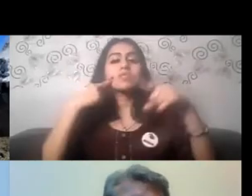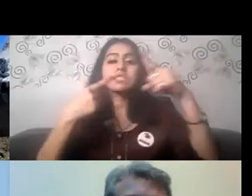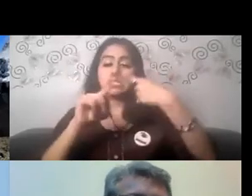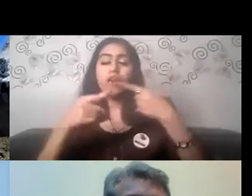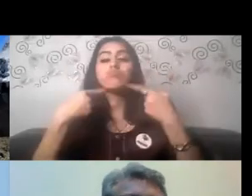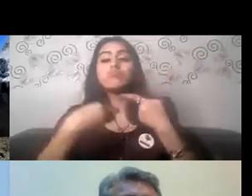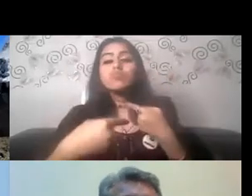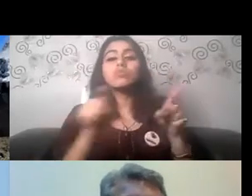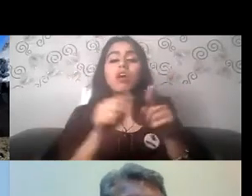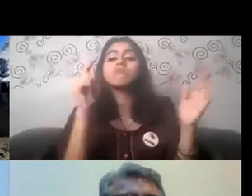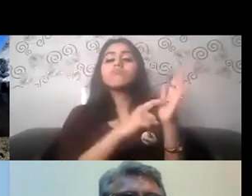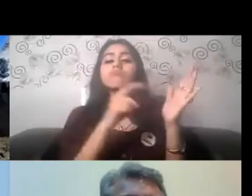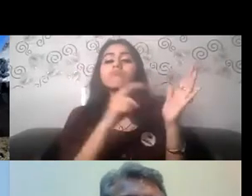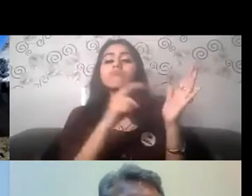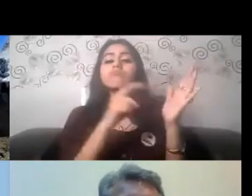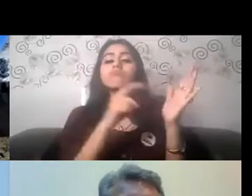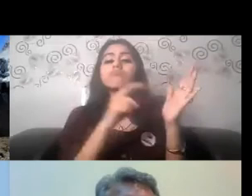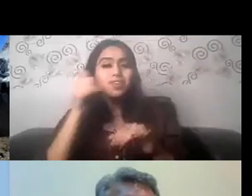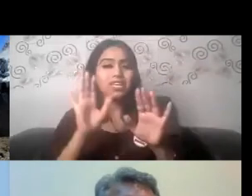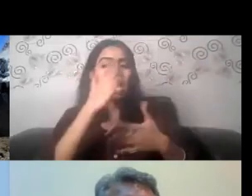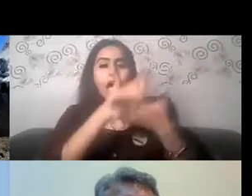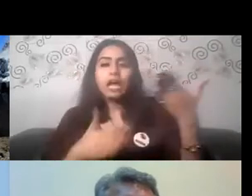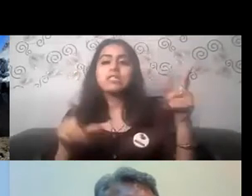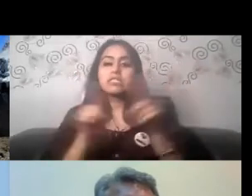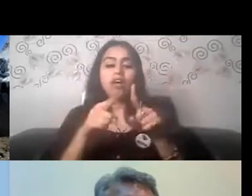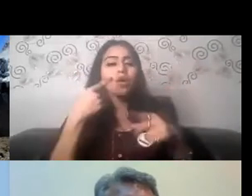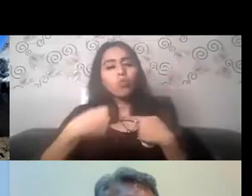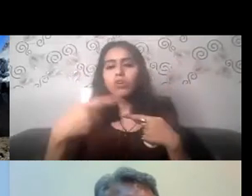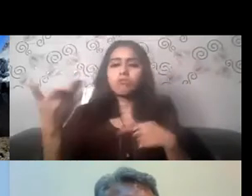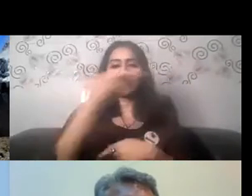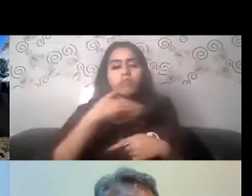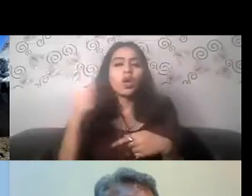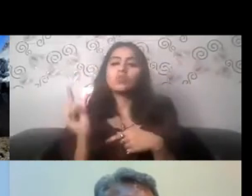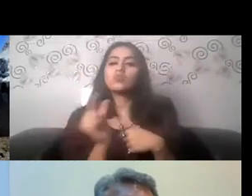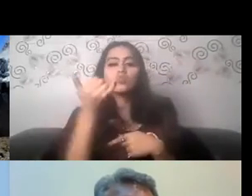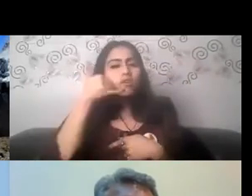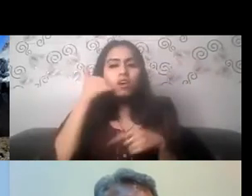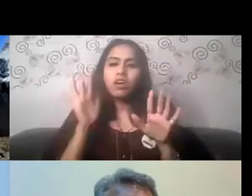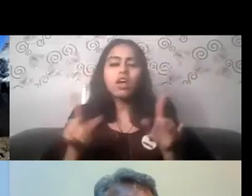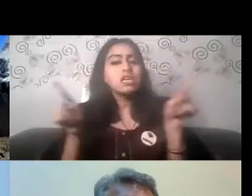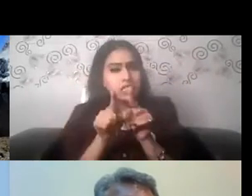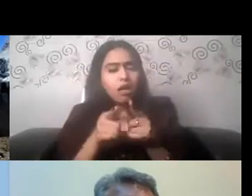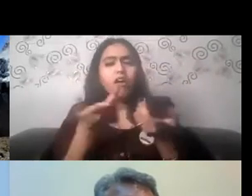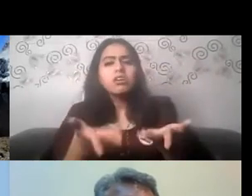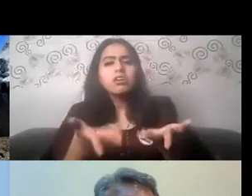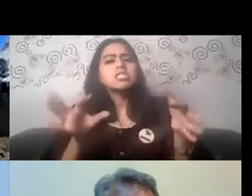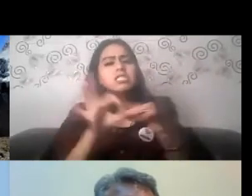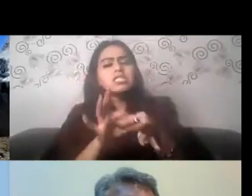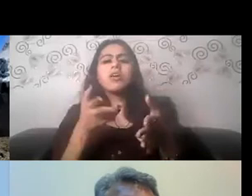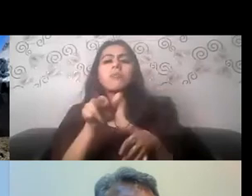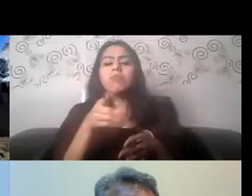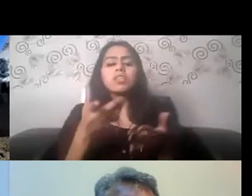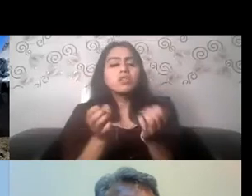basis are from mobile. So well over everyone's using mobile, and that's computing on the edge. That's